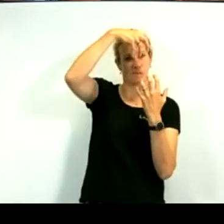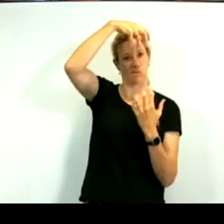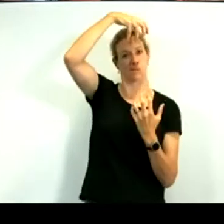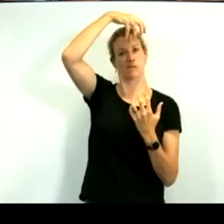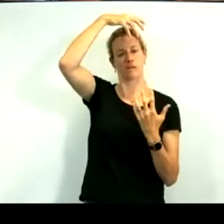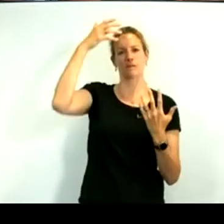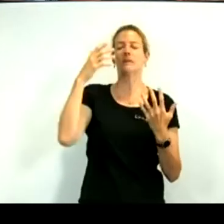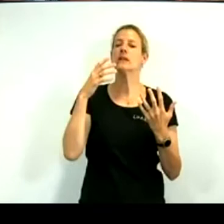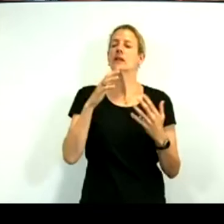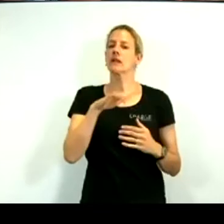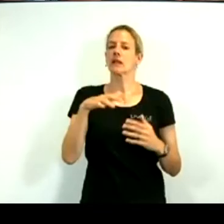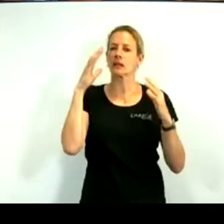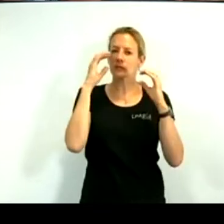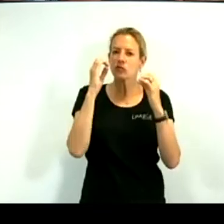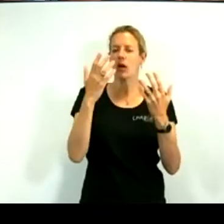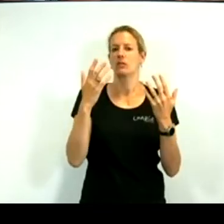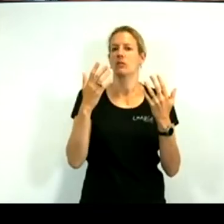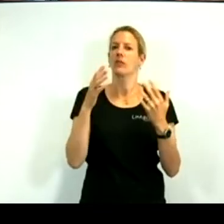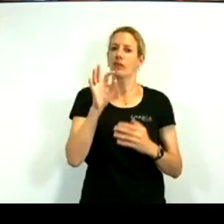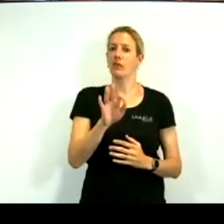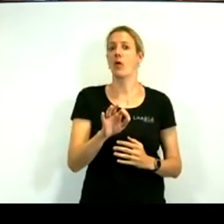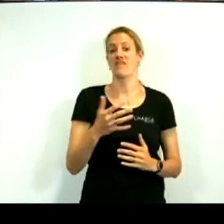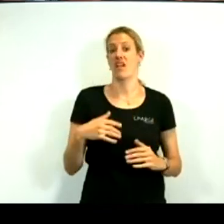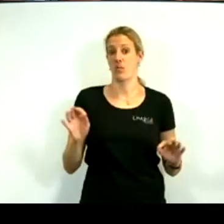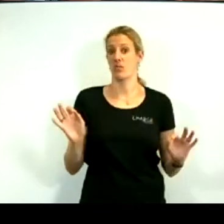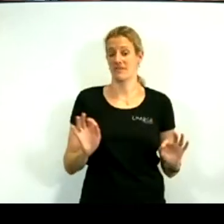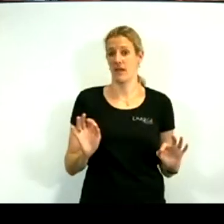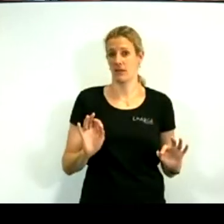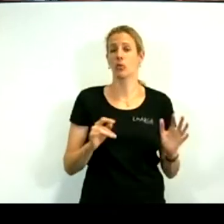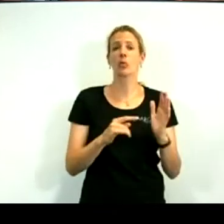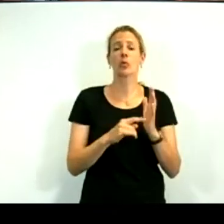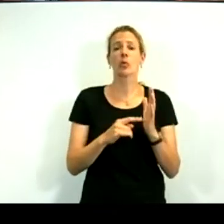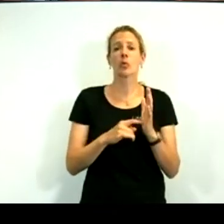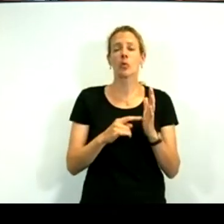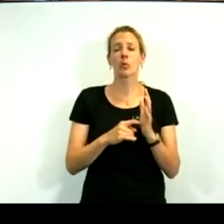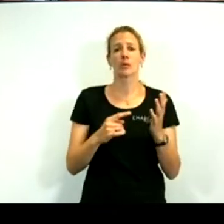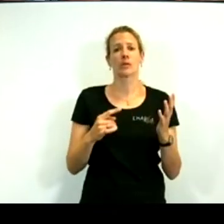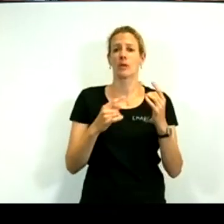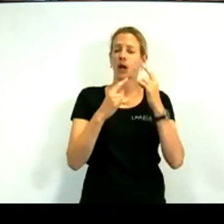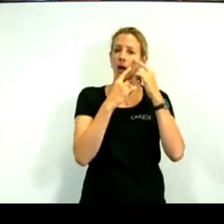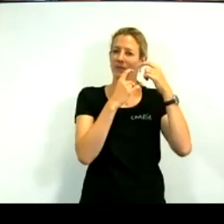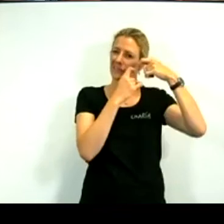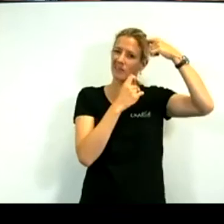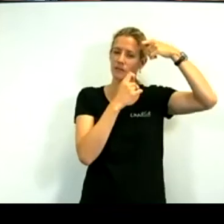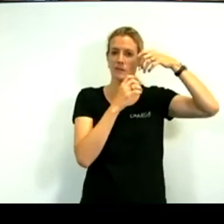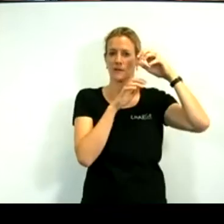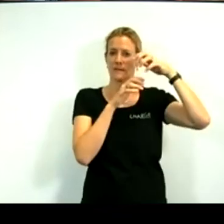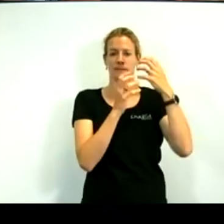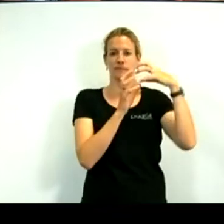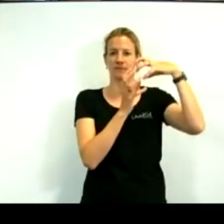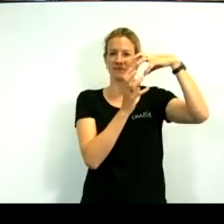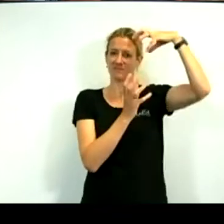dangerous problem if the eye is kind of stretched out. When the eyelids close, they don't